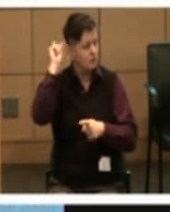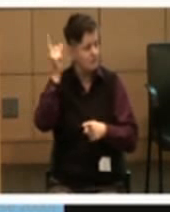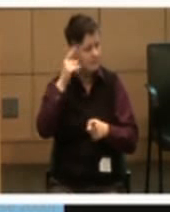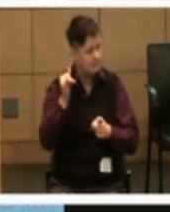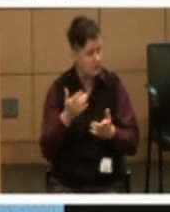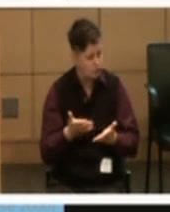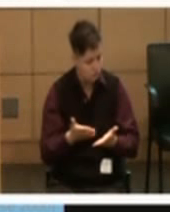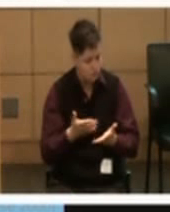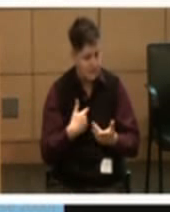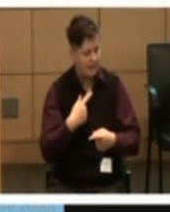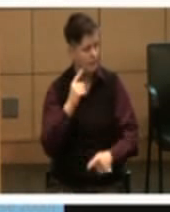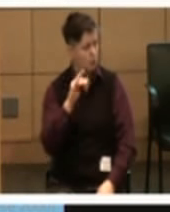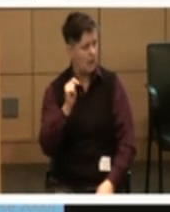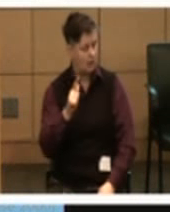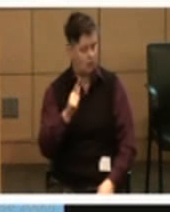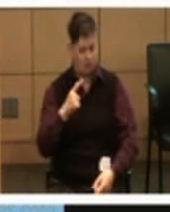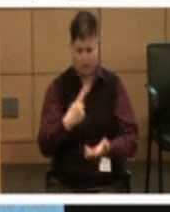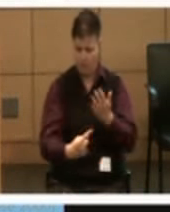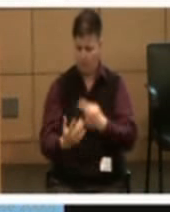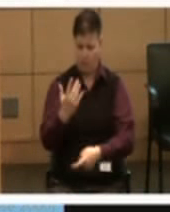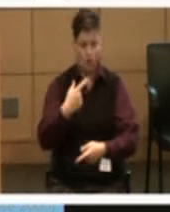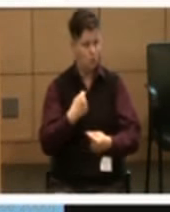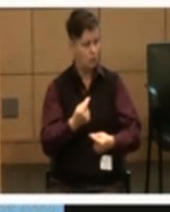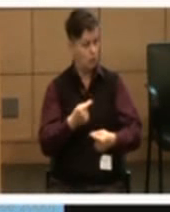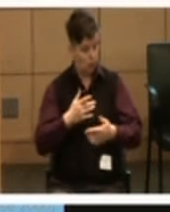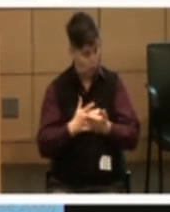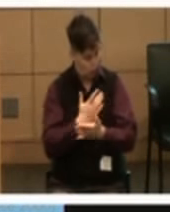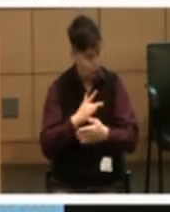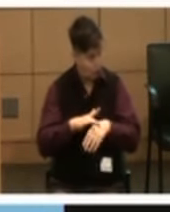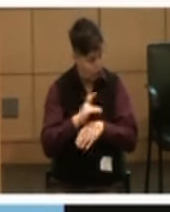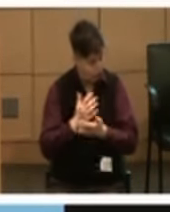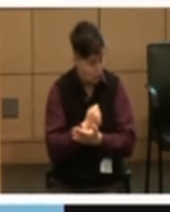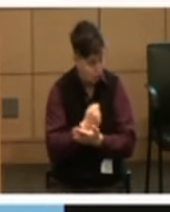children who have unilateral hearing loss when they're identified at birth.